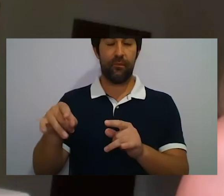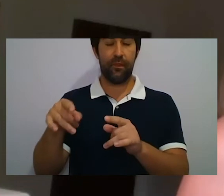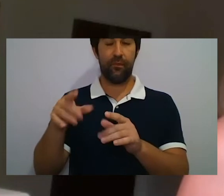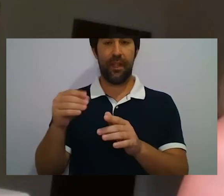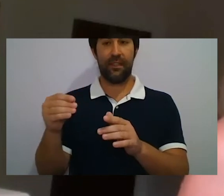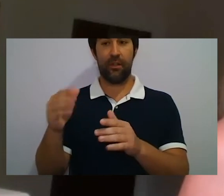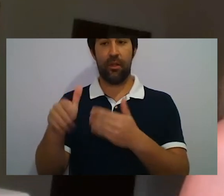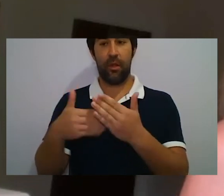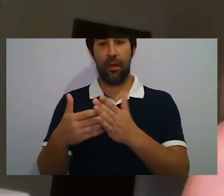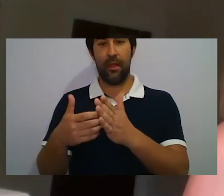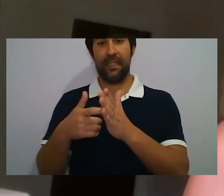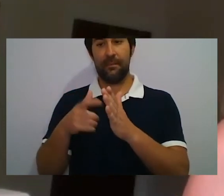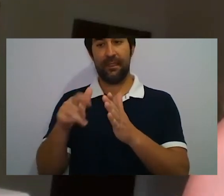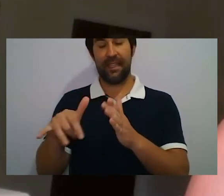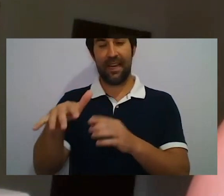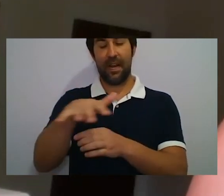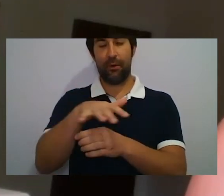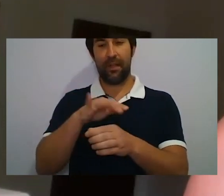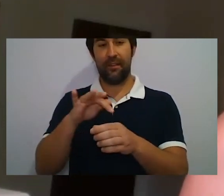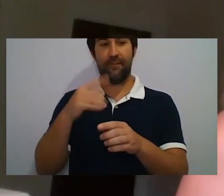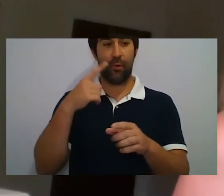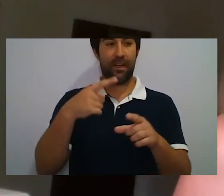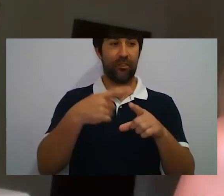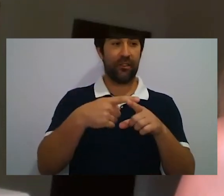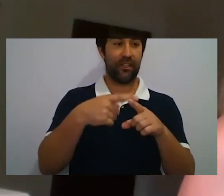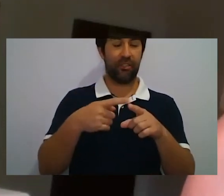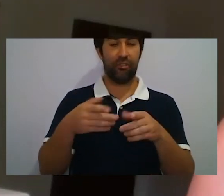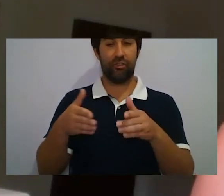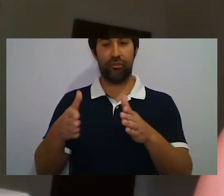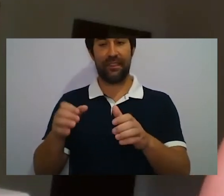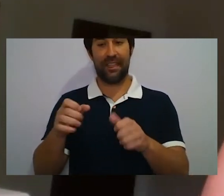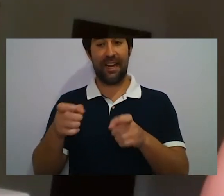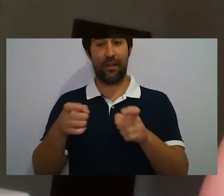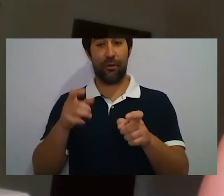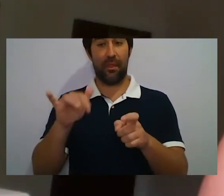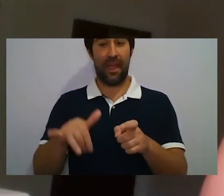the connection. Other times we can be talking about a mile or more